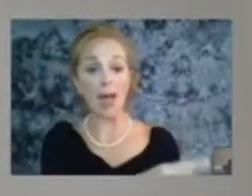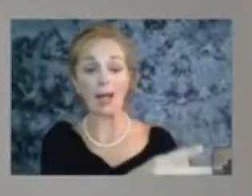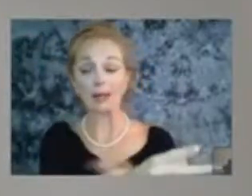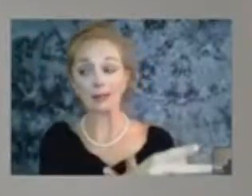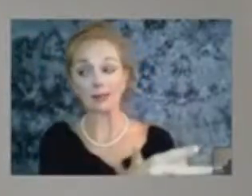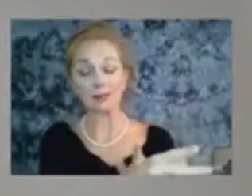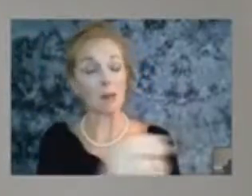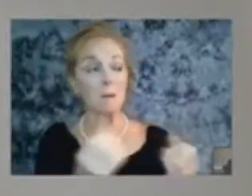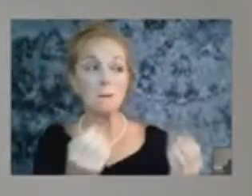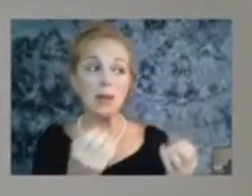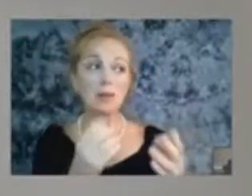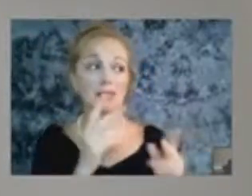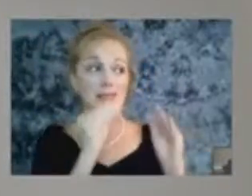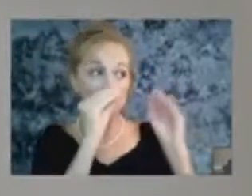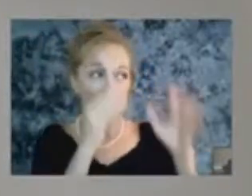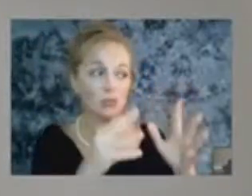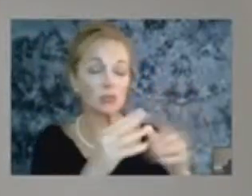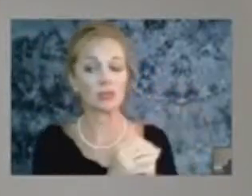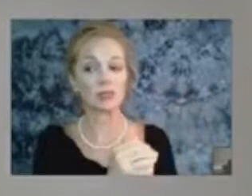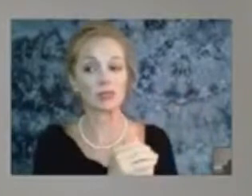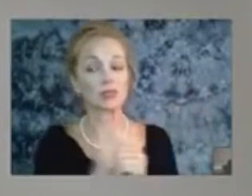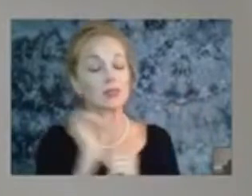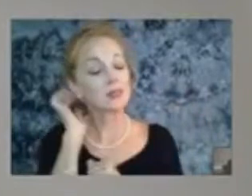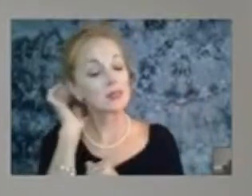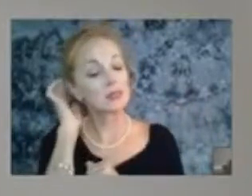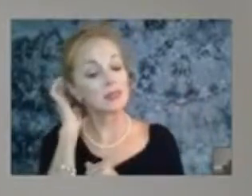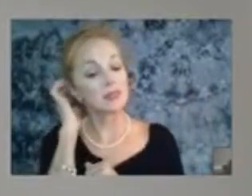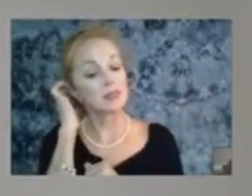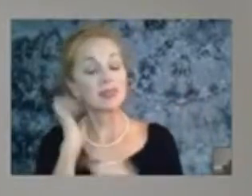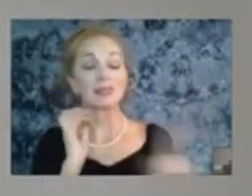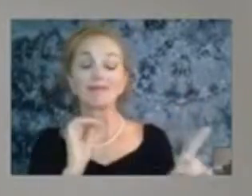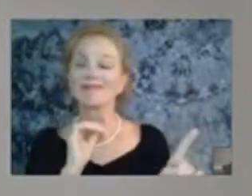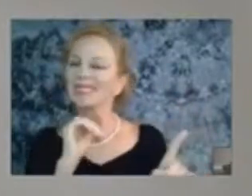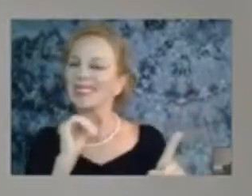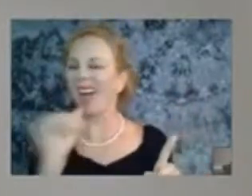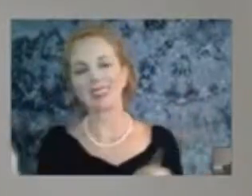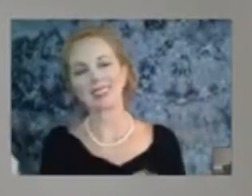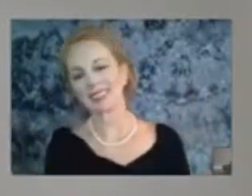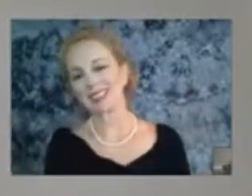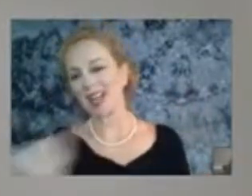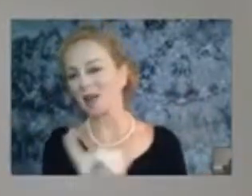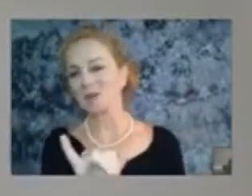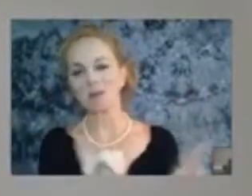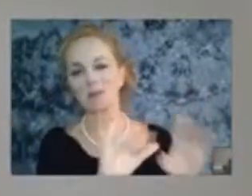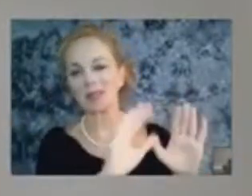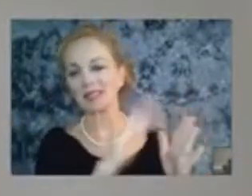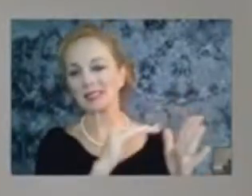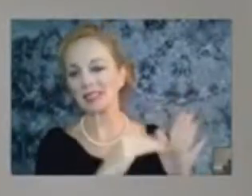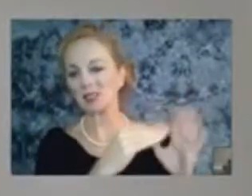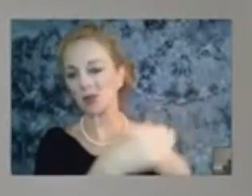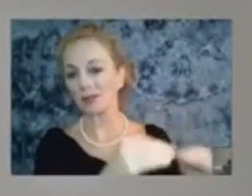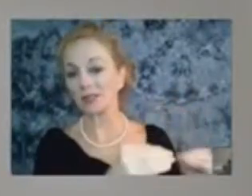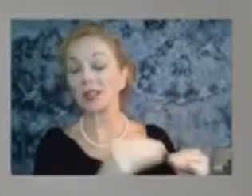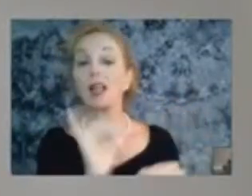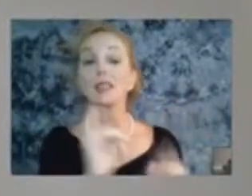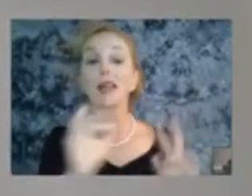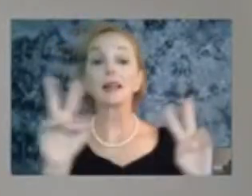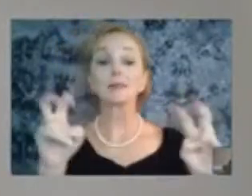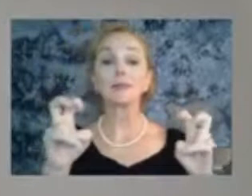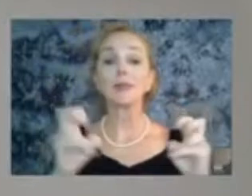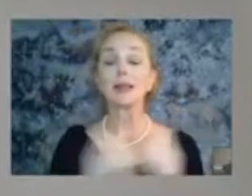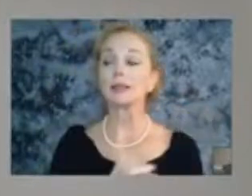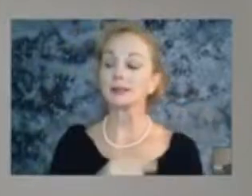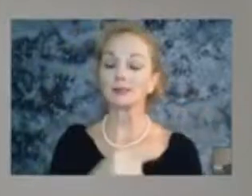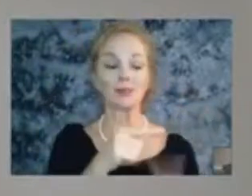so much the case for central office, and I can give you a contrasting example. Take a technology analyst, for example. A technology